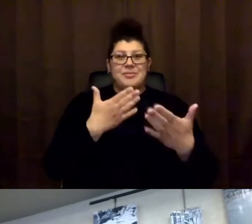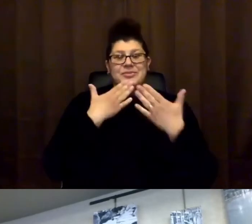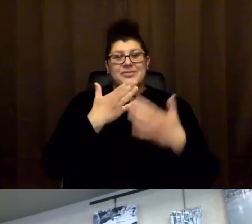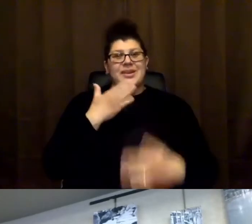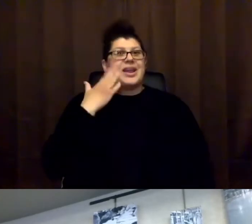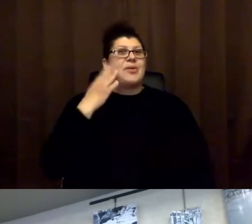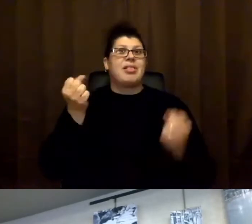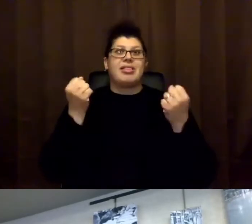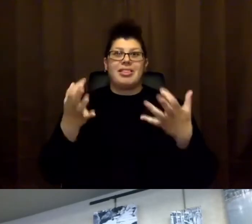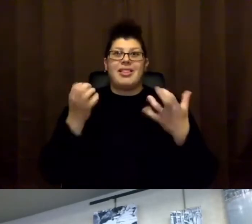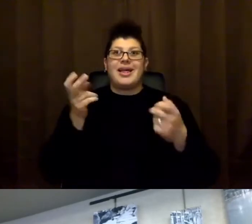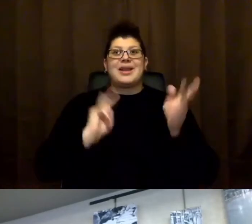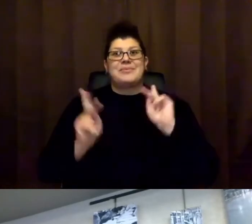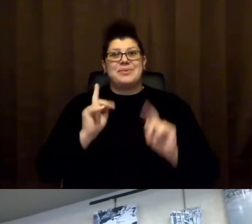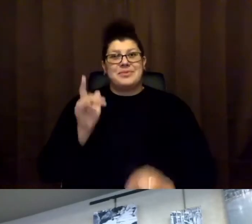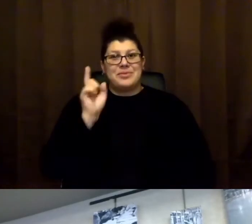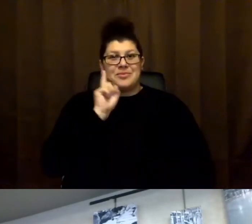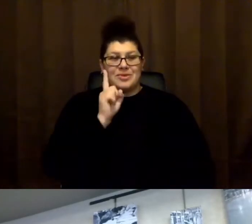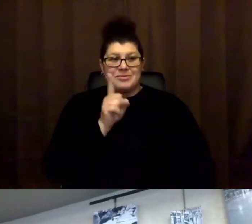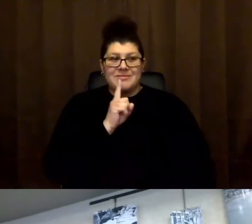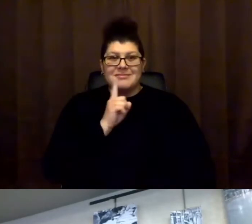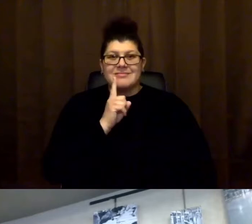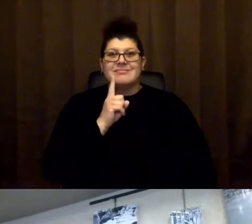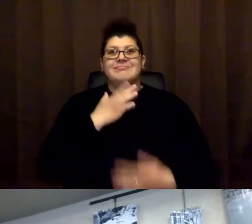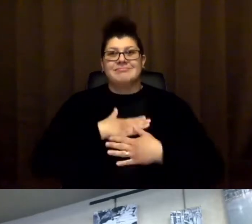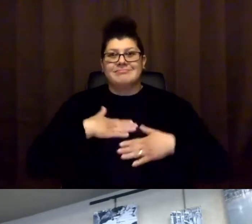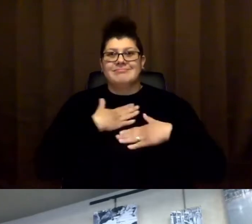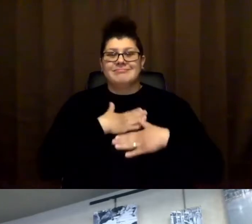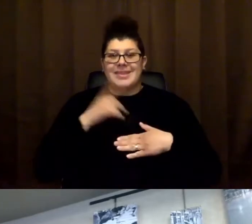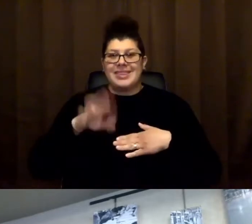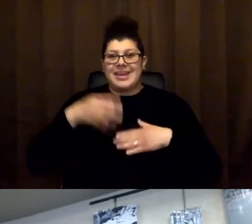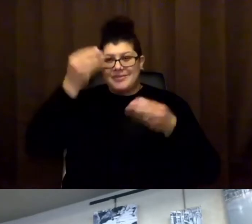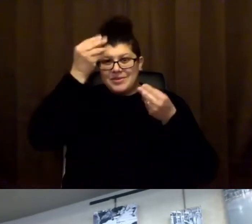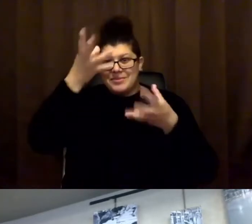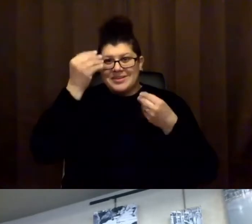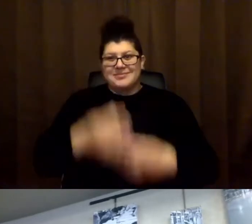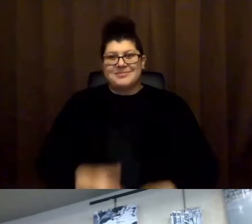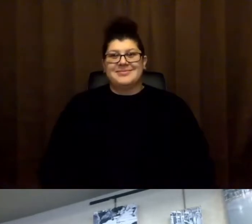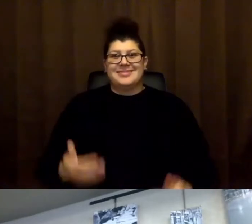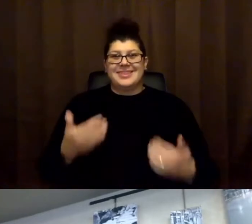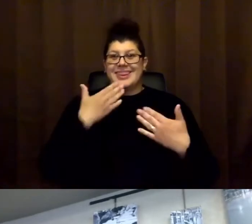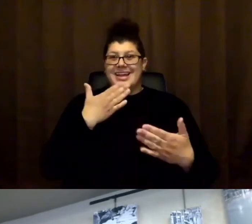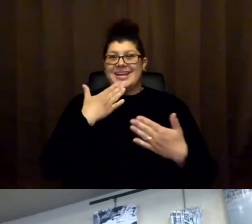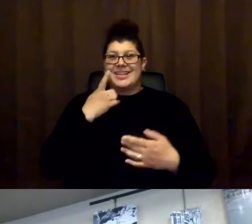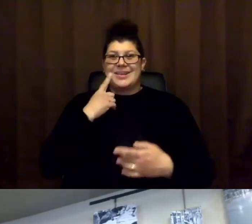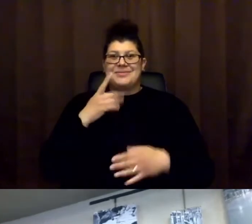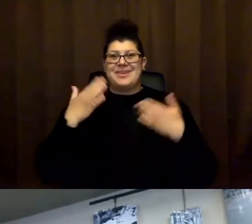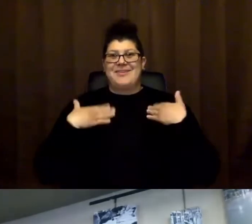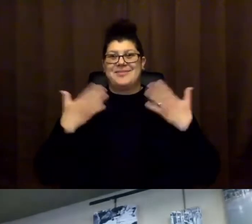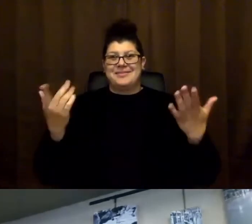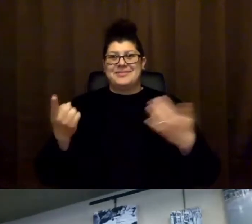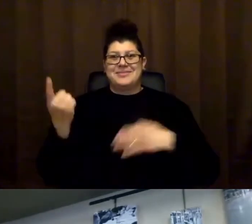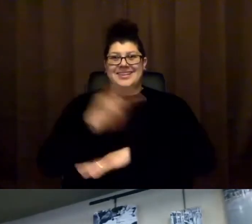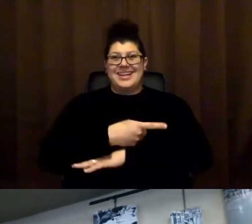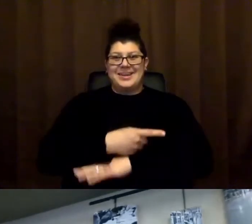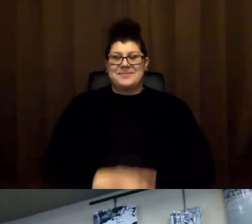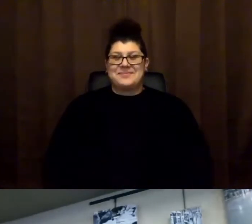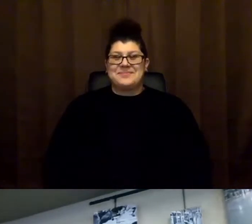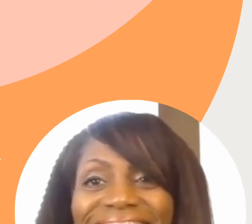will enjoy getting this information. Thank you so much, and have a great rest of your day. All right. Thank you very much. Thanks. Thank